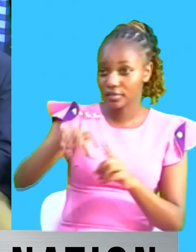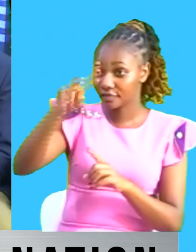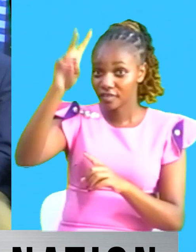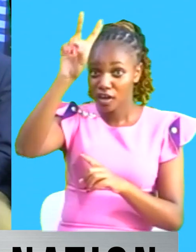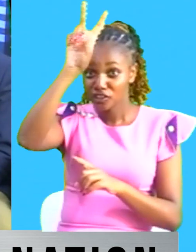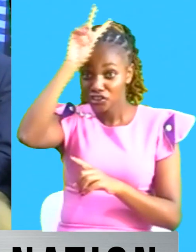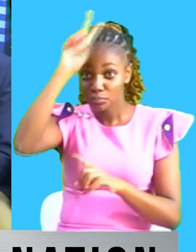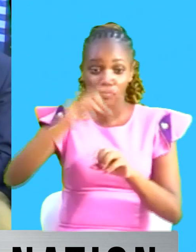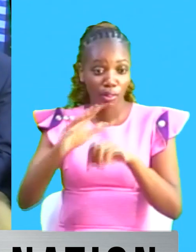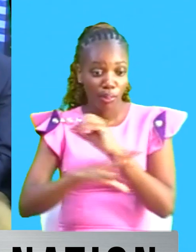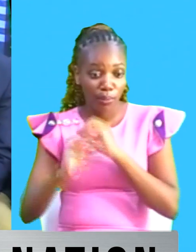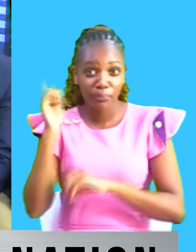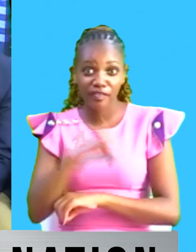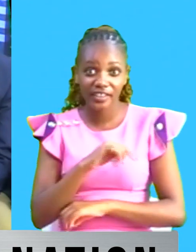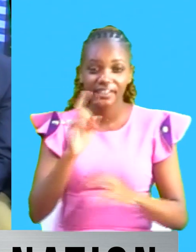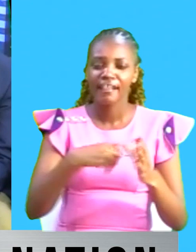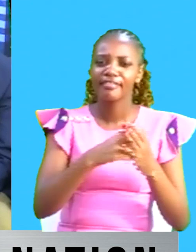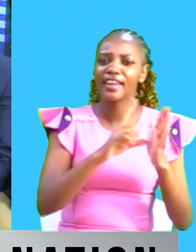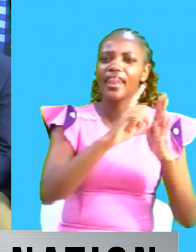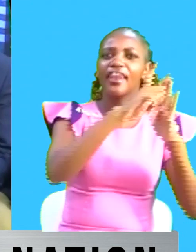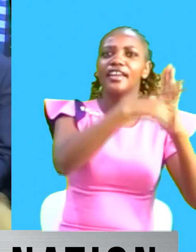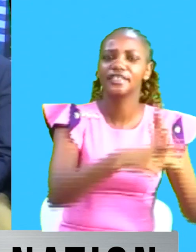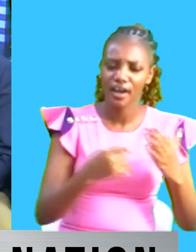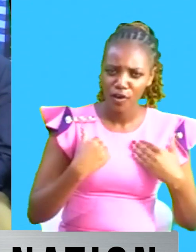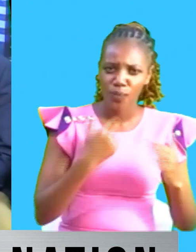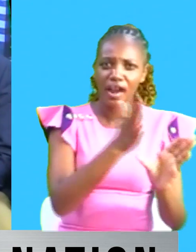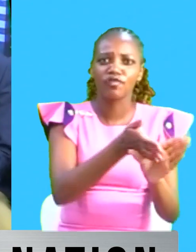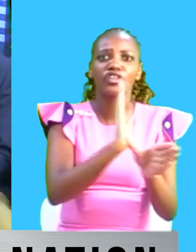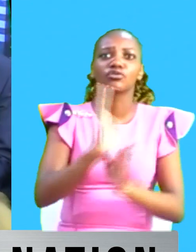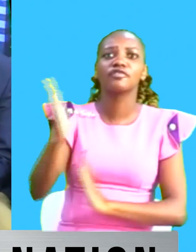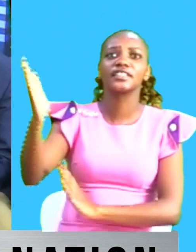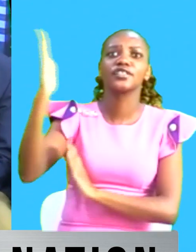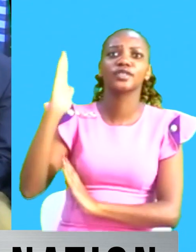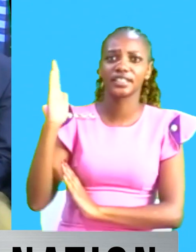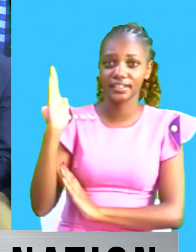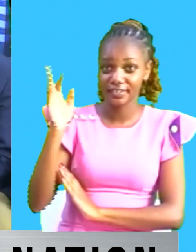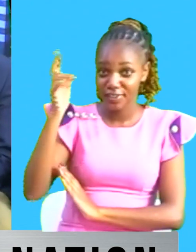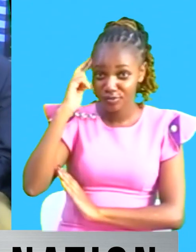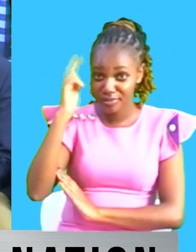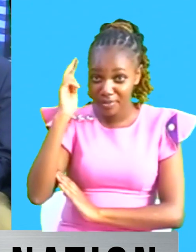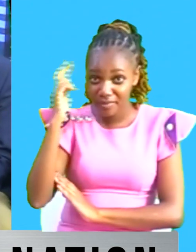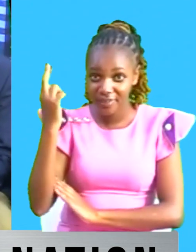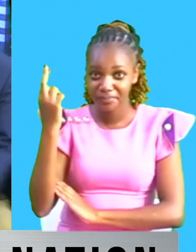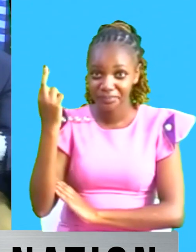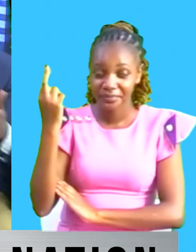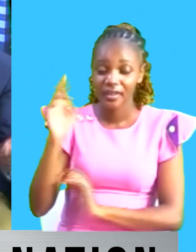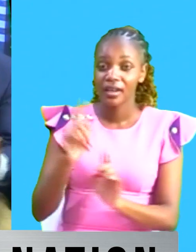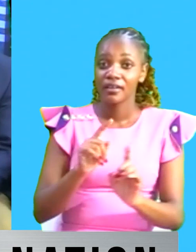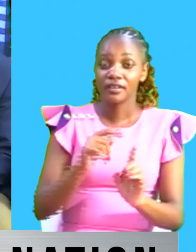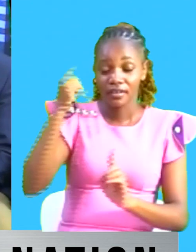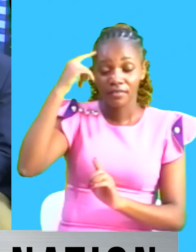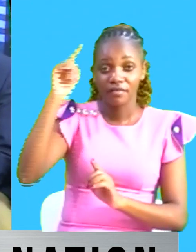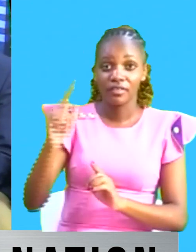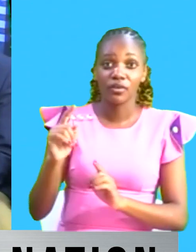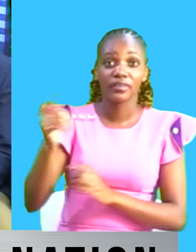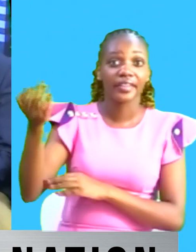one we all remember. And then there was a withdrawal of security. As it stands, security was withdrawn for